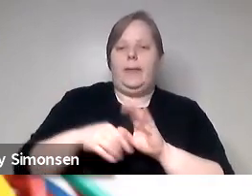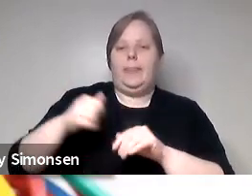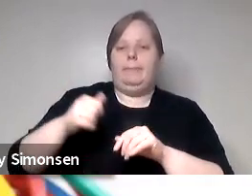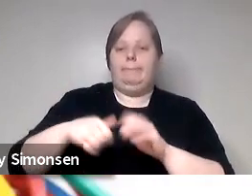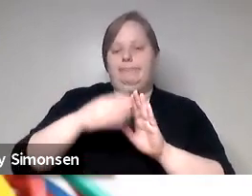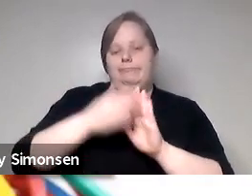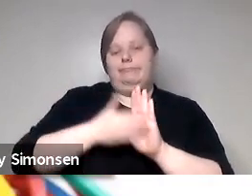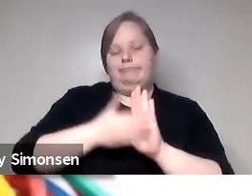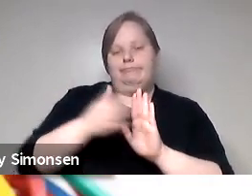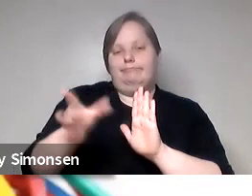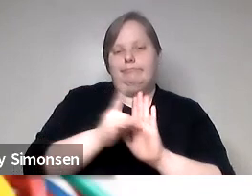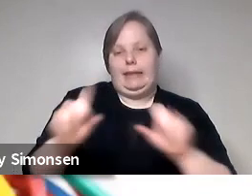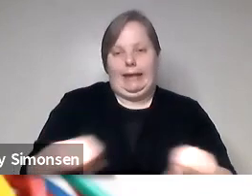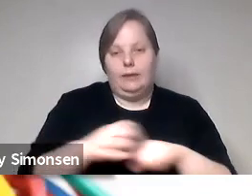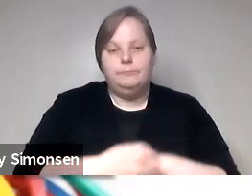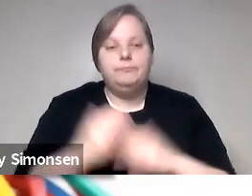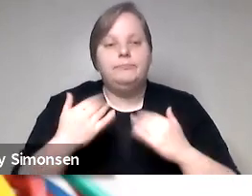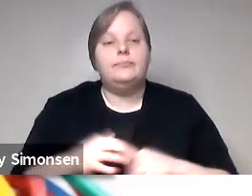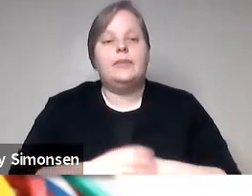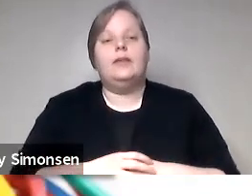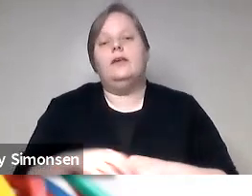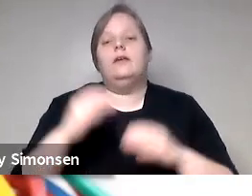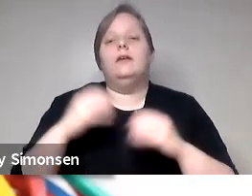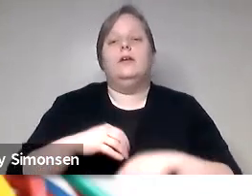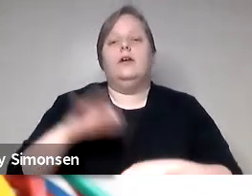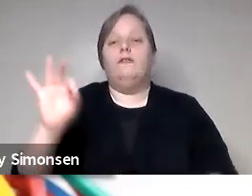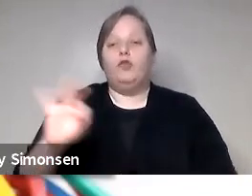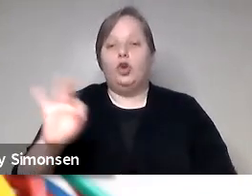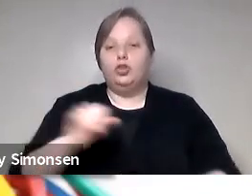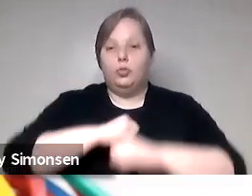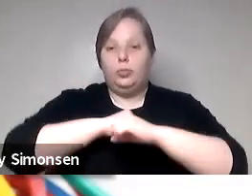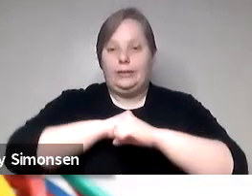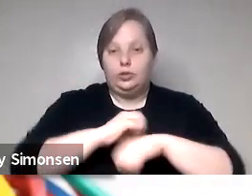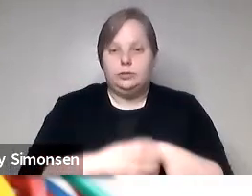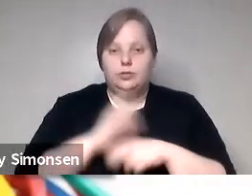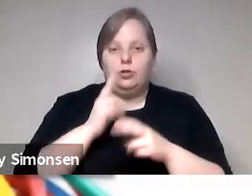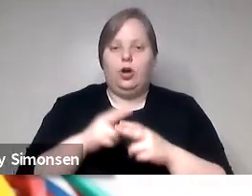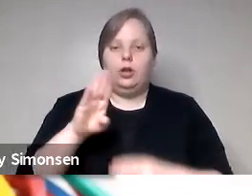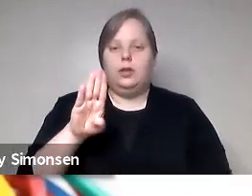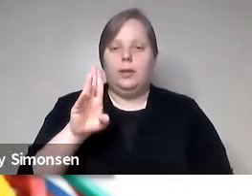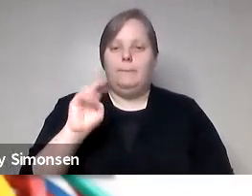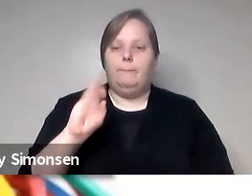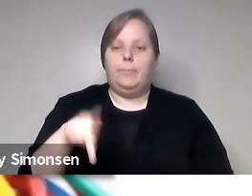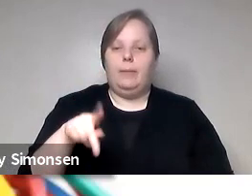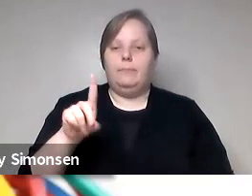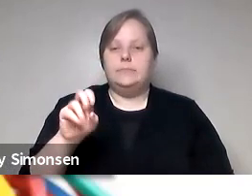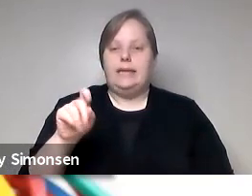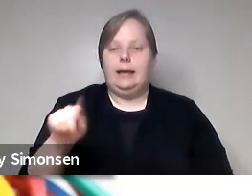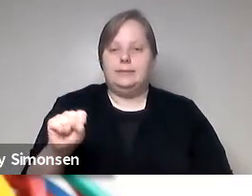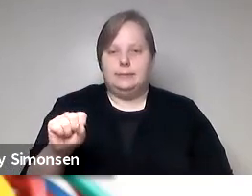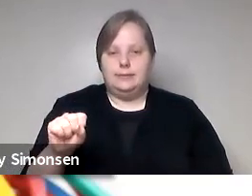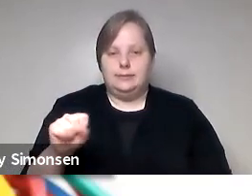Finally, furniture protectors, we call them bump dots. In this slide here, you can see these are bump